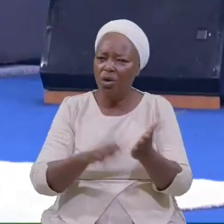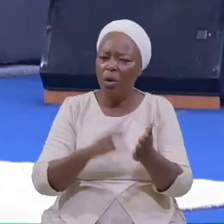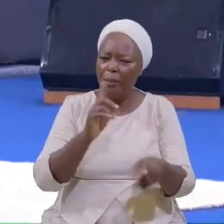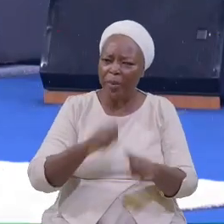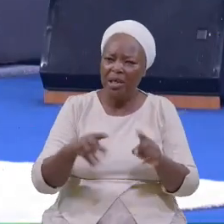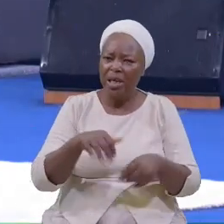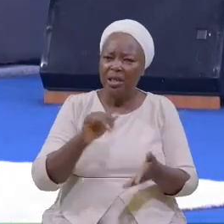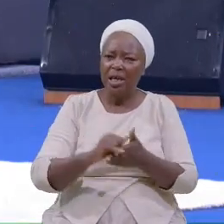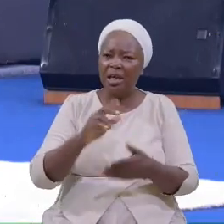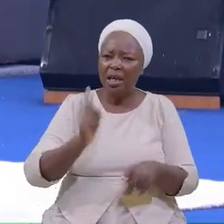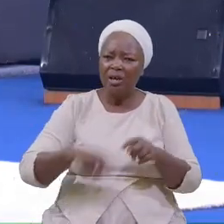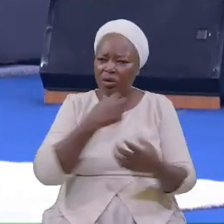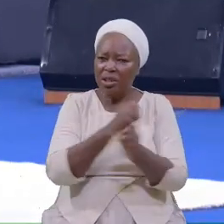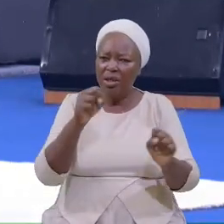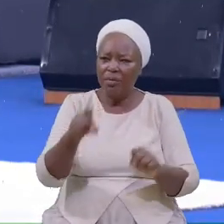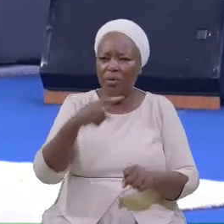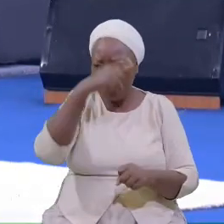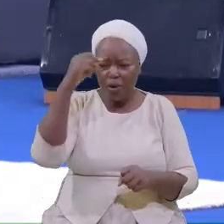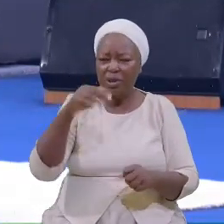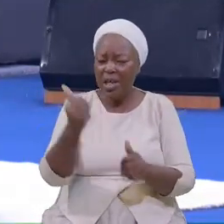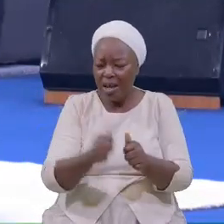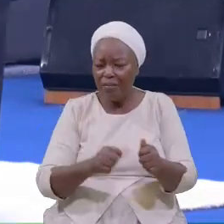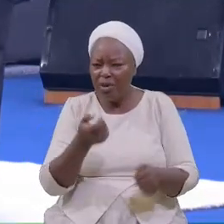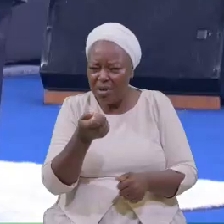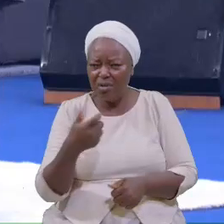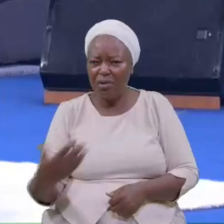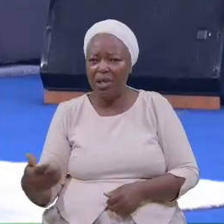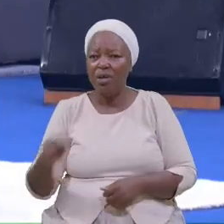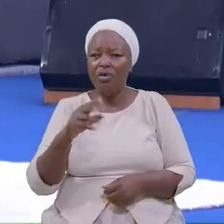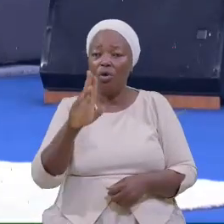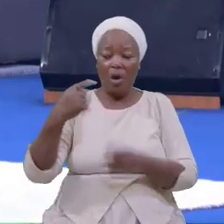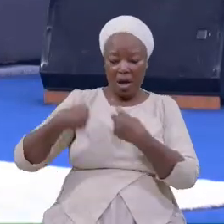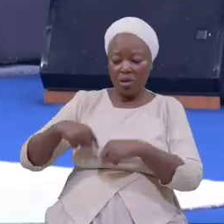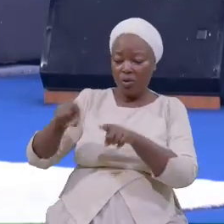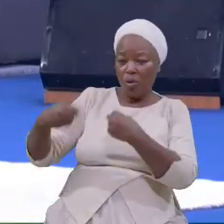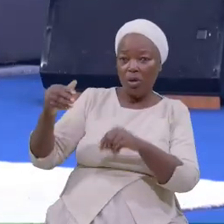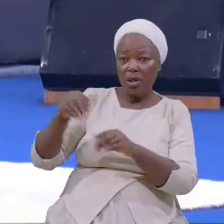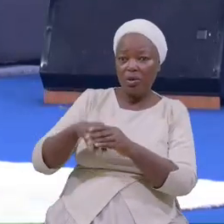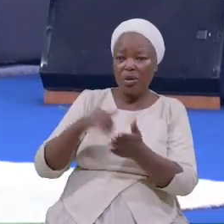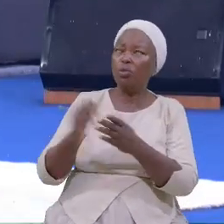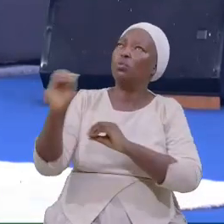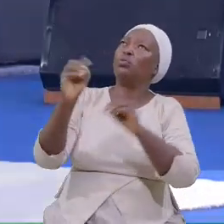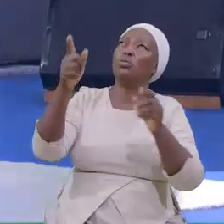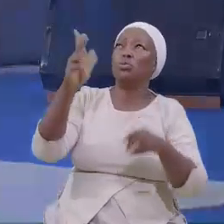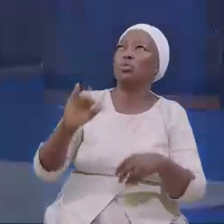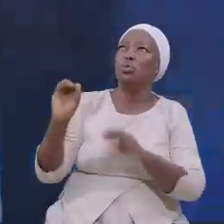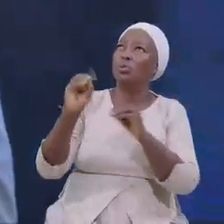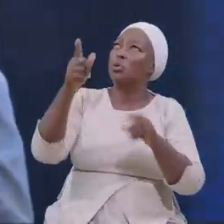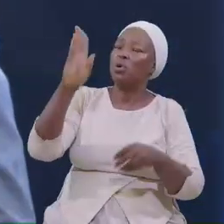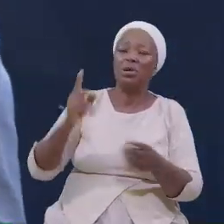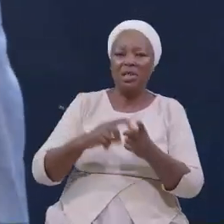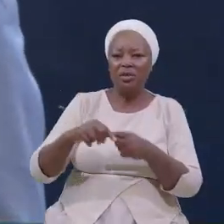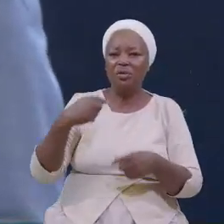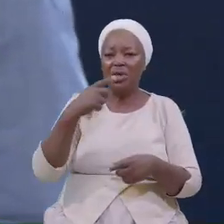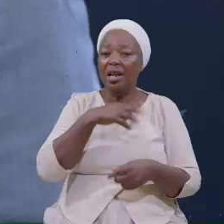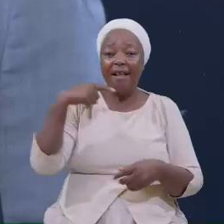you, because any little thing, your car goes into a pit, oh God, and then you tell a